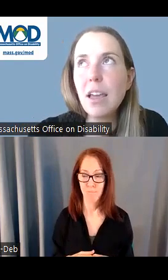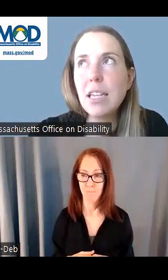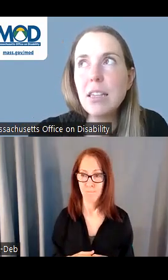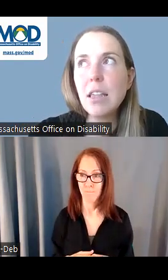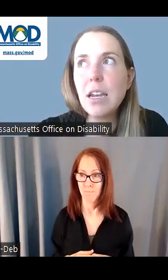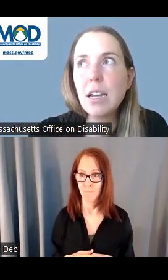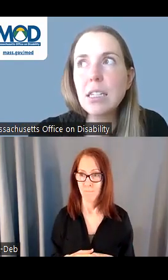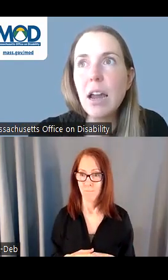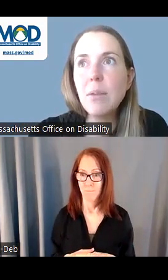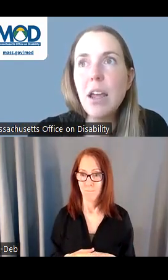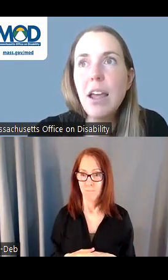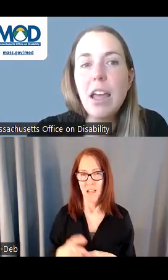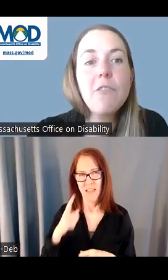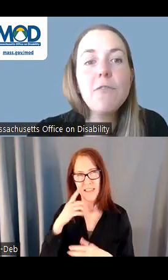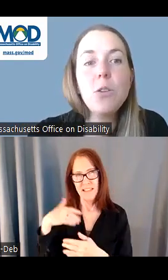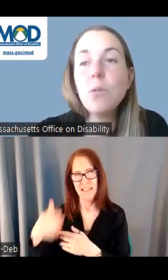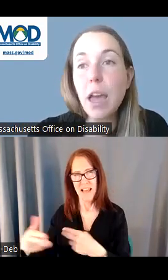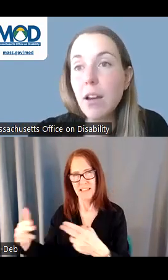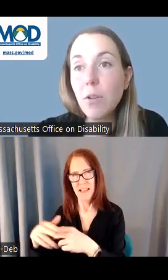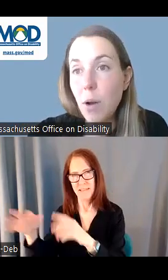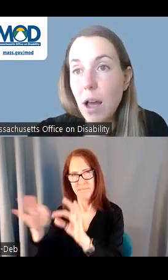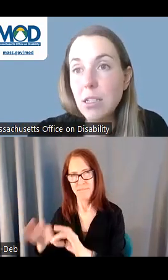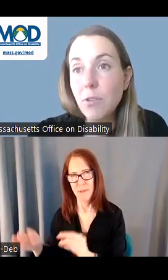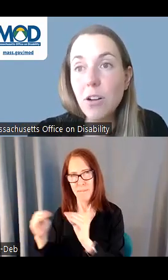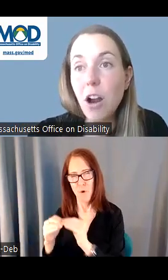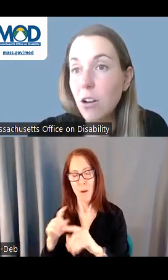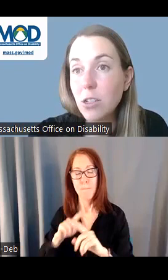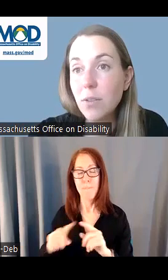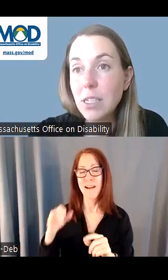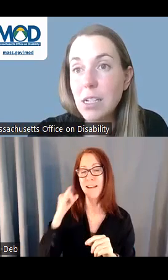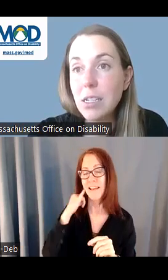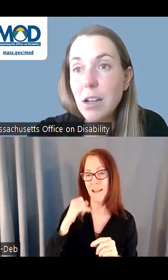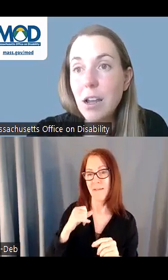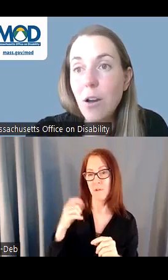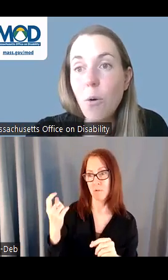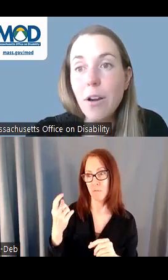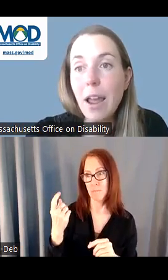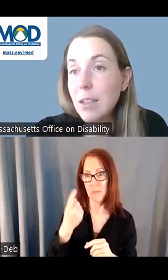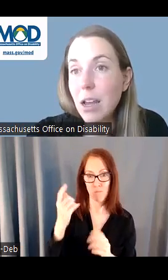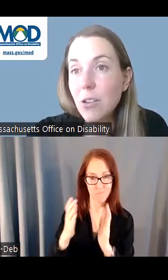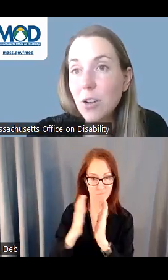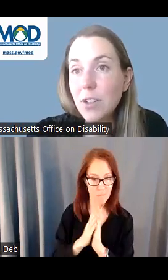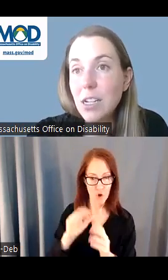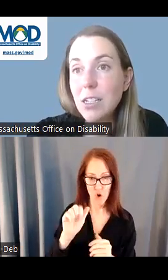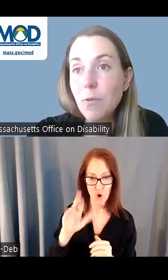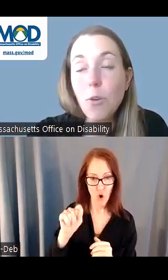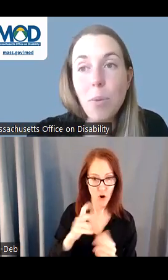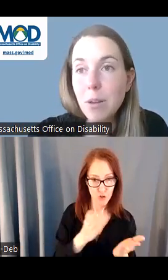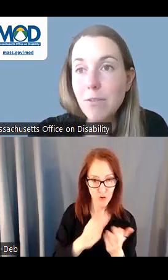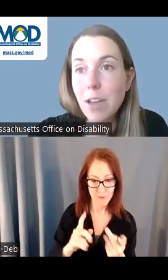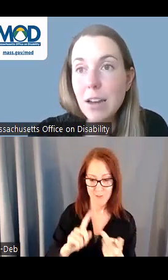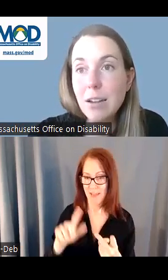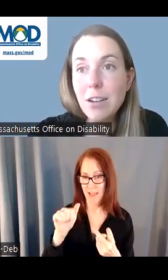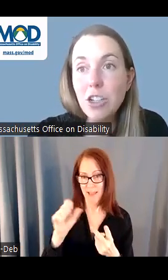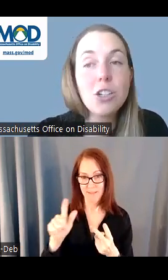I think I say this on the next slide, but if you get a request for CART services or ASL services for a